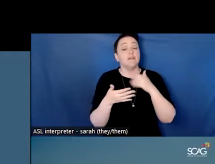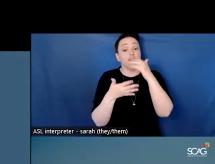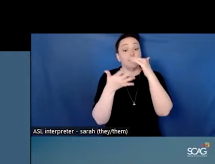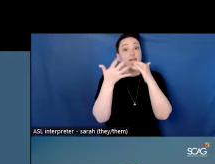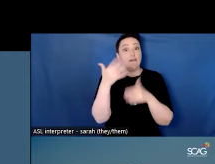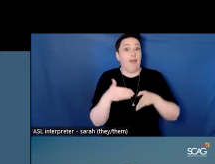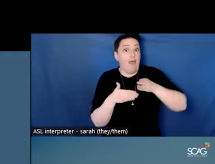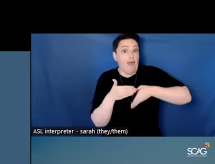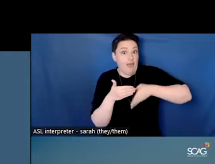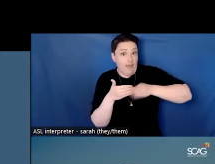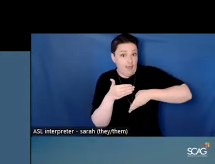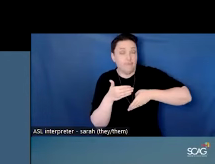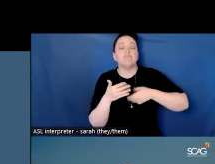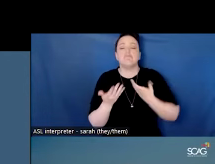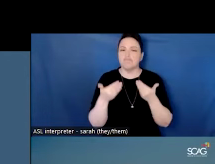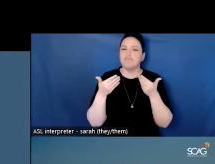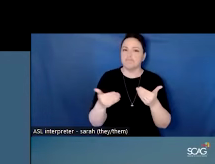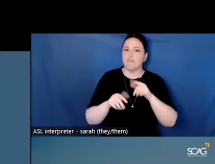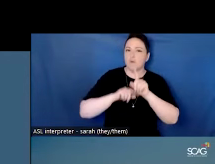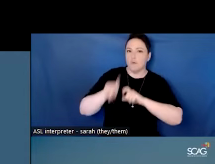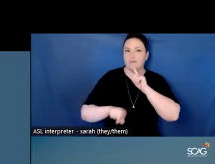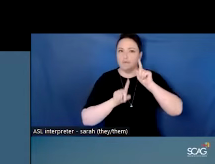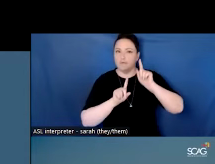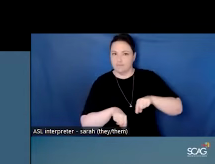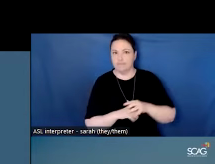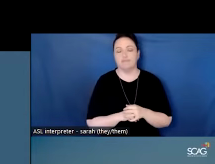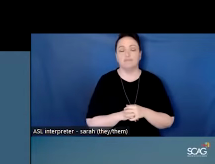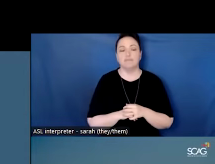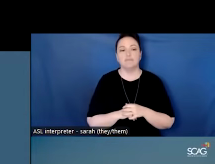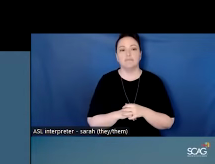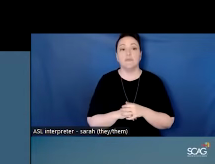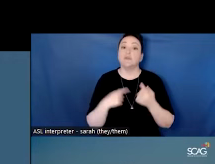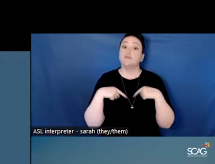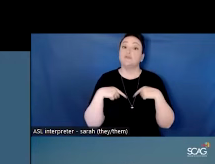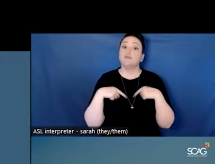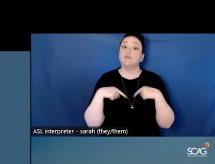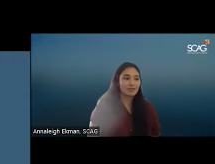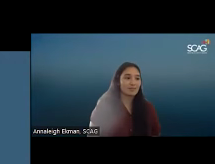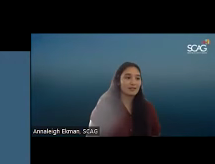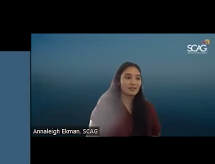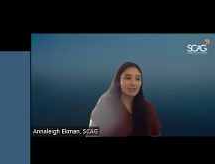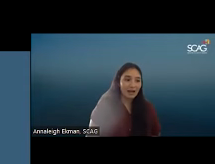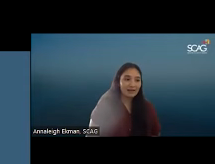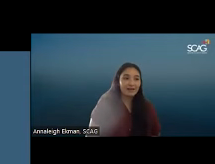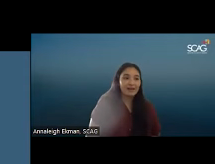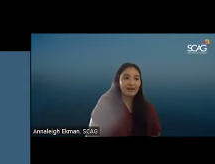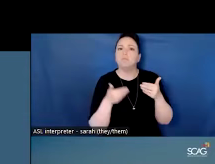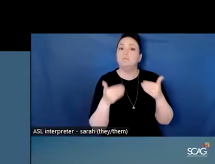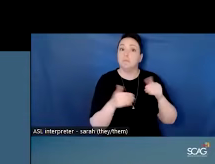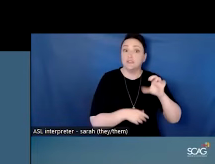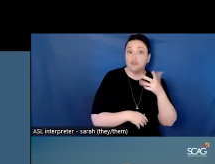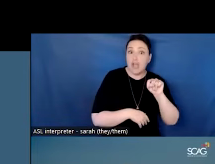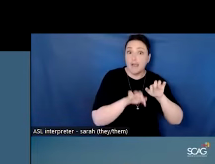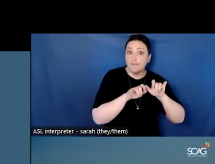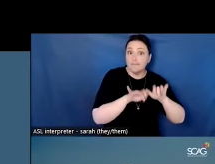will happen after each presentation. If you have a question during the presentation, you are also welcome to type it in the chat